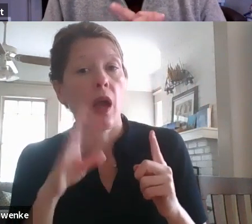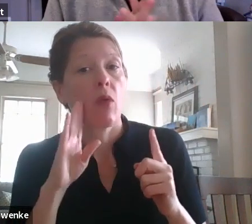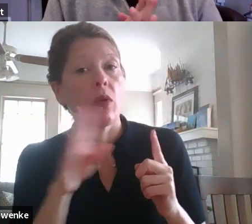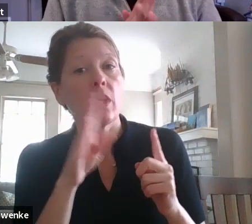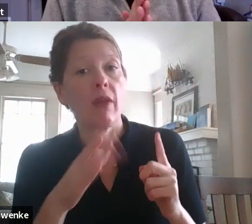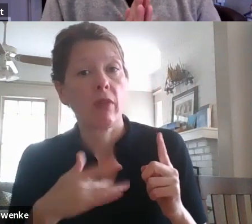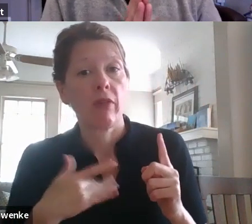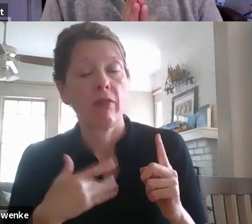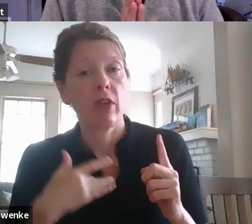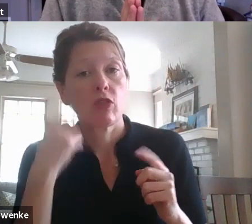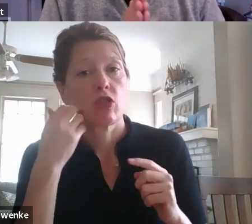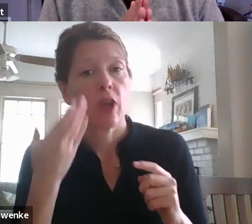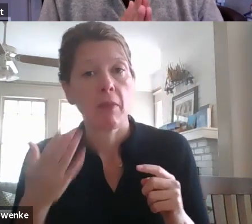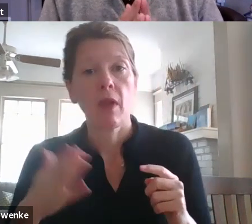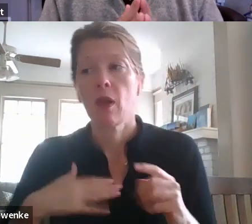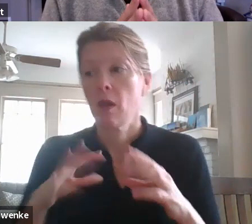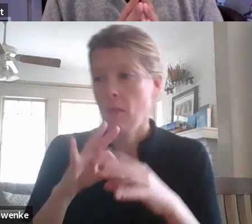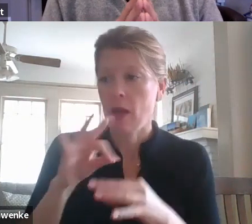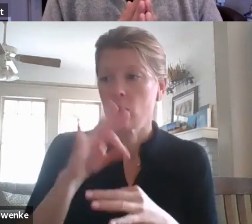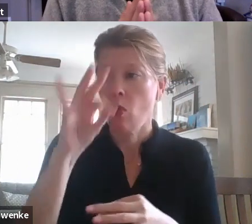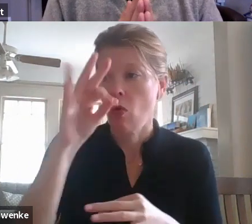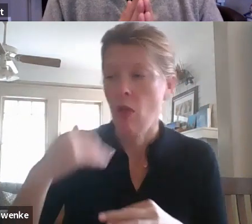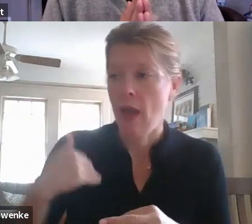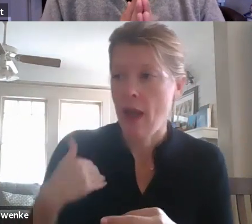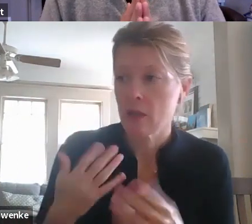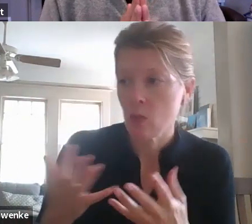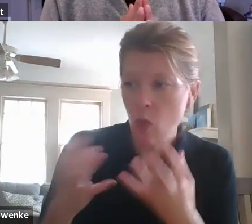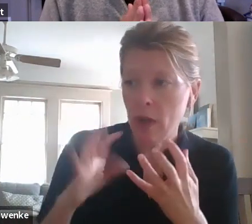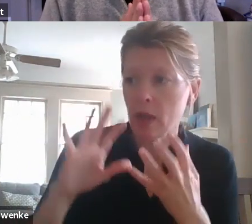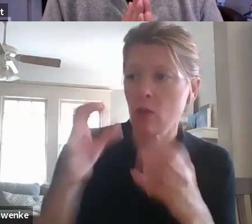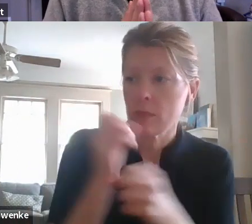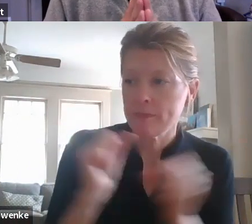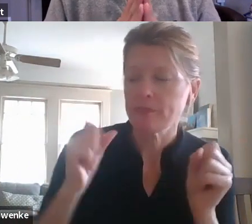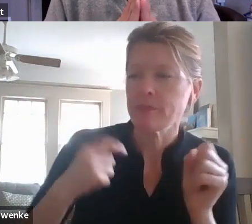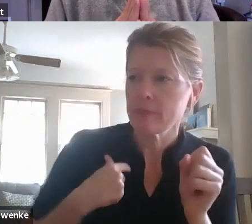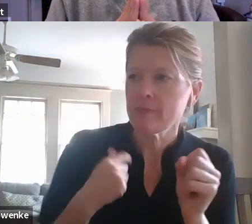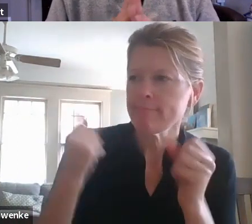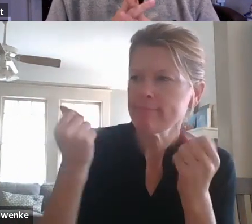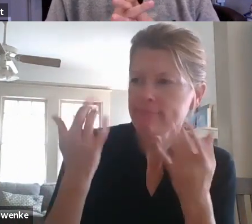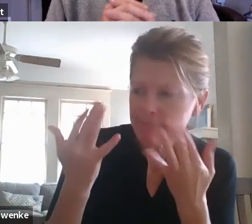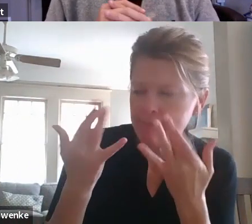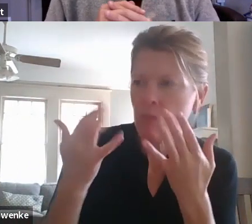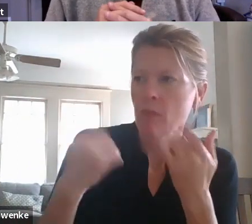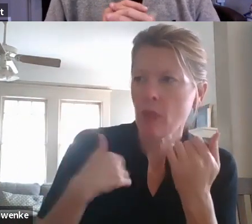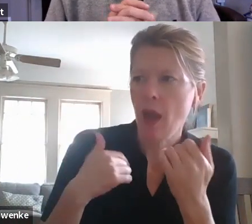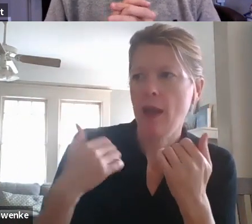My soul has longed for your salvation. I have put my hope in your word.